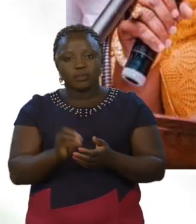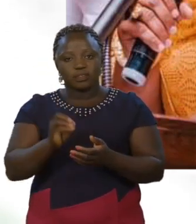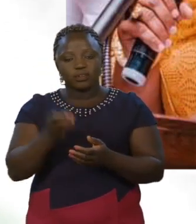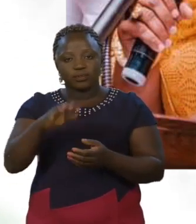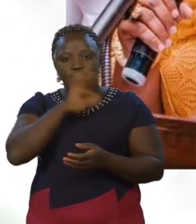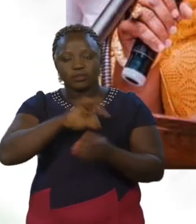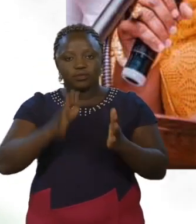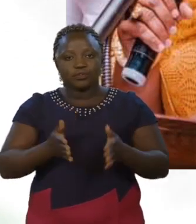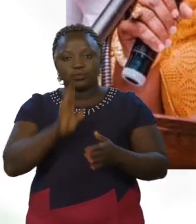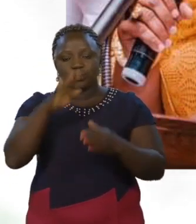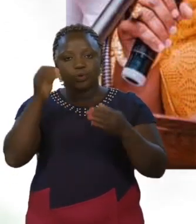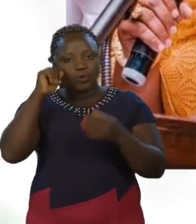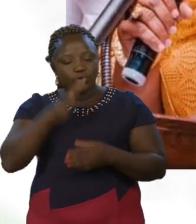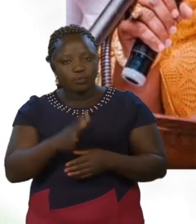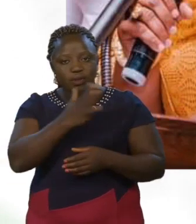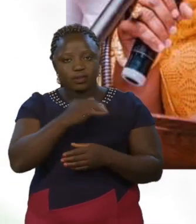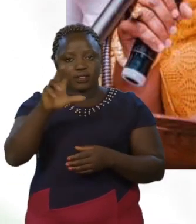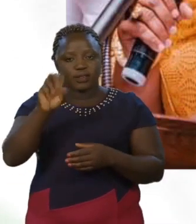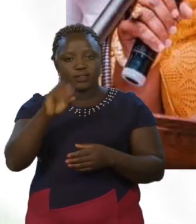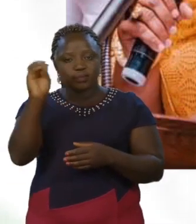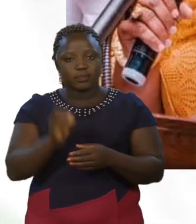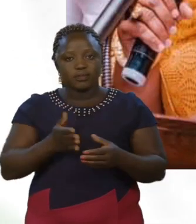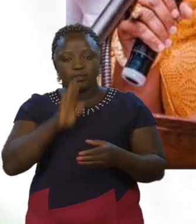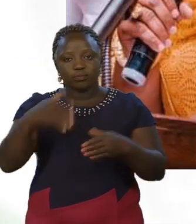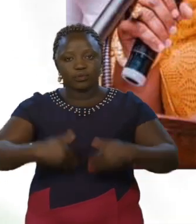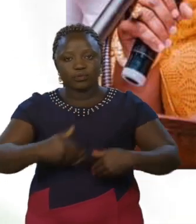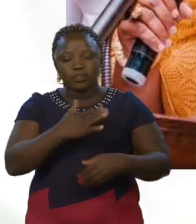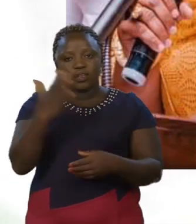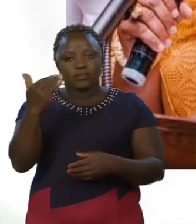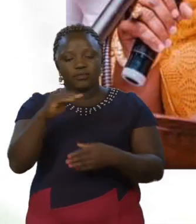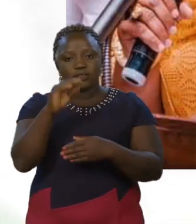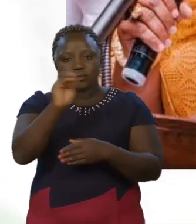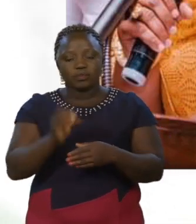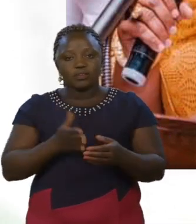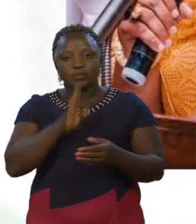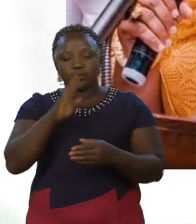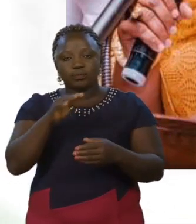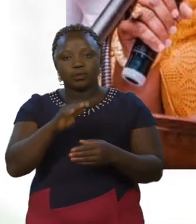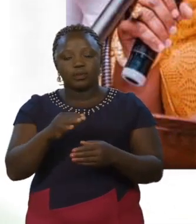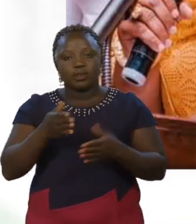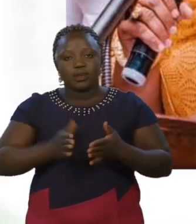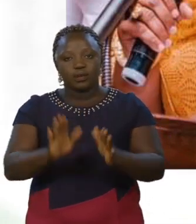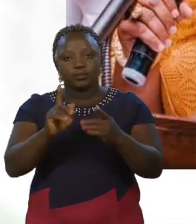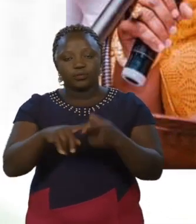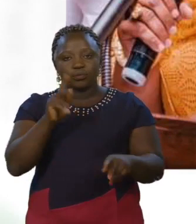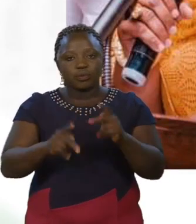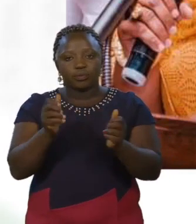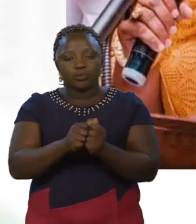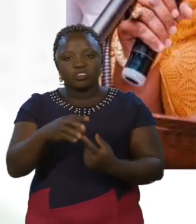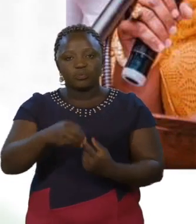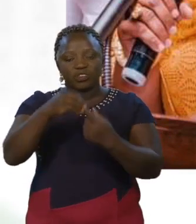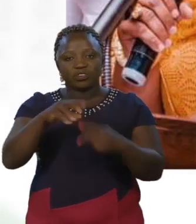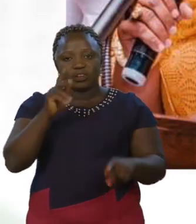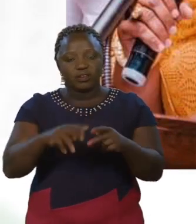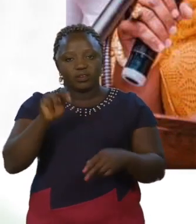the beneficiaries should be women and 30% youth, while 15% of the total beneficiaries would be allocated to the